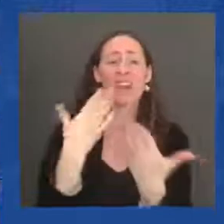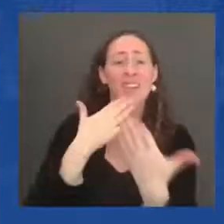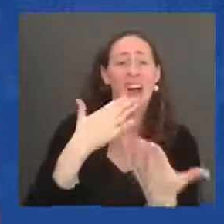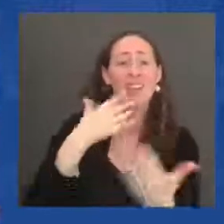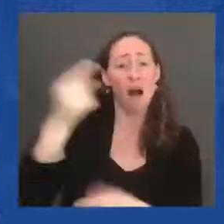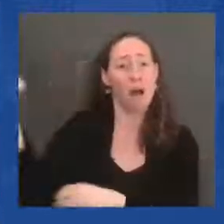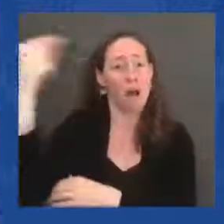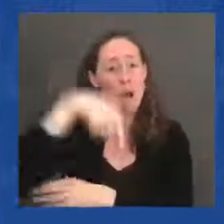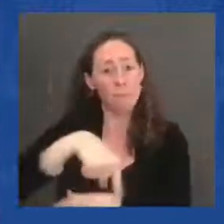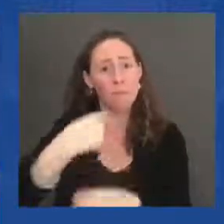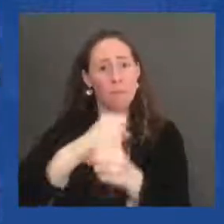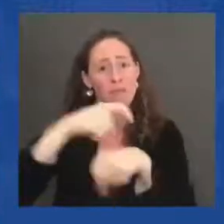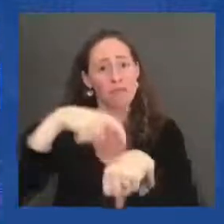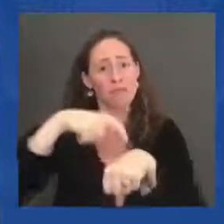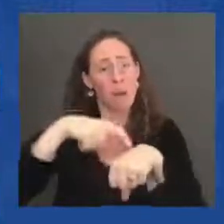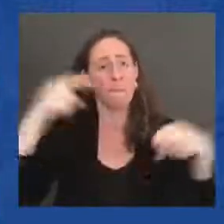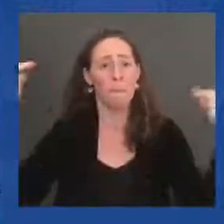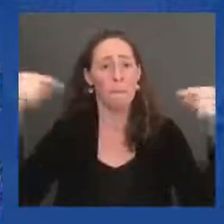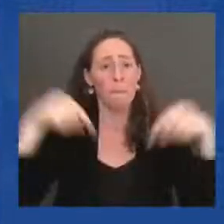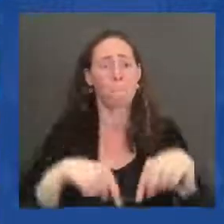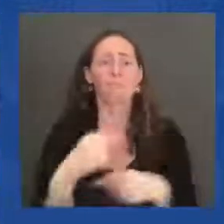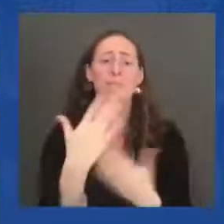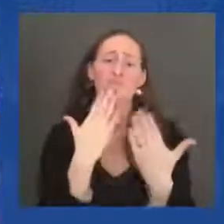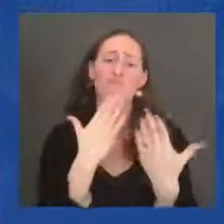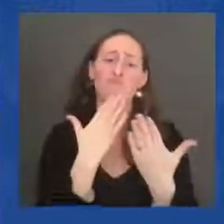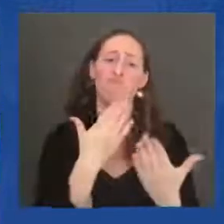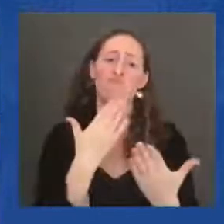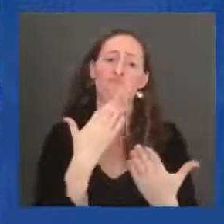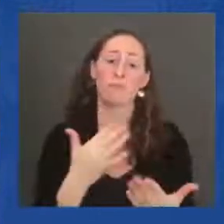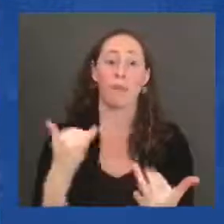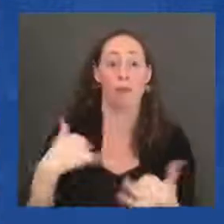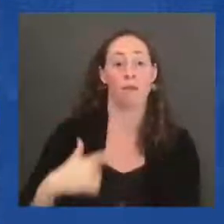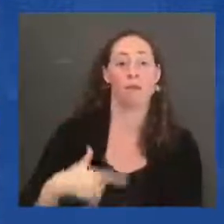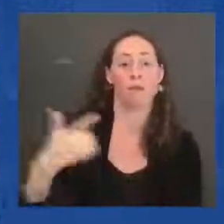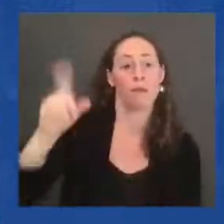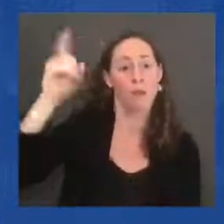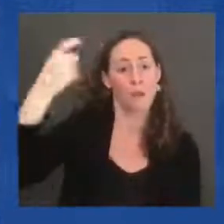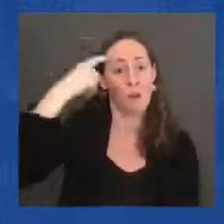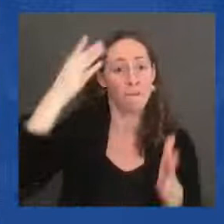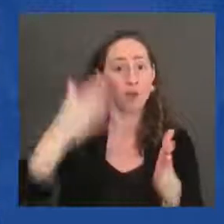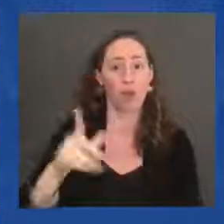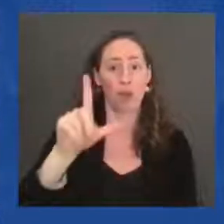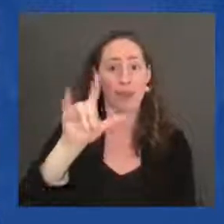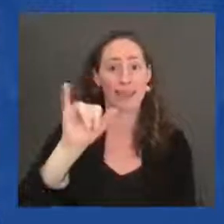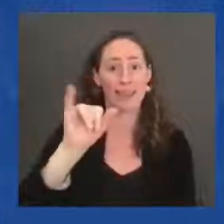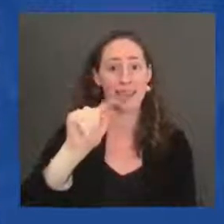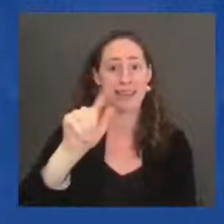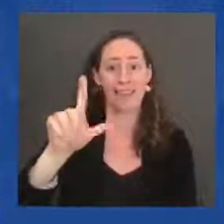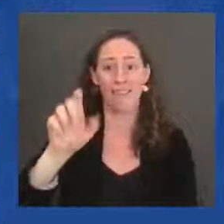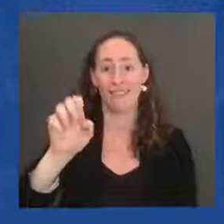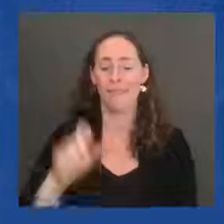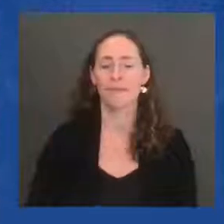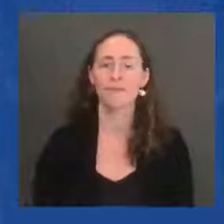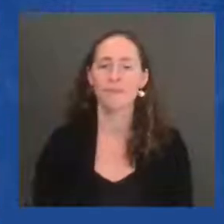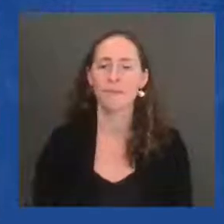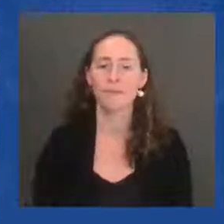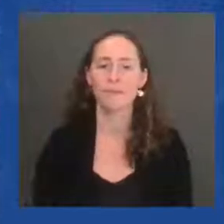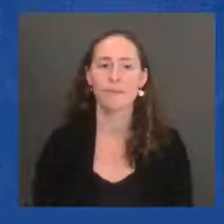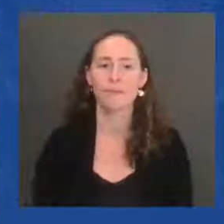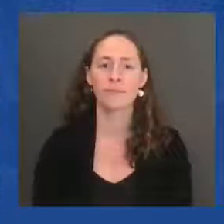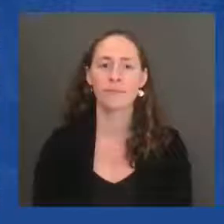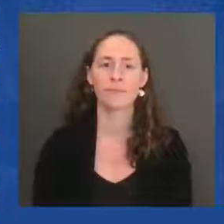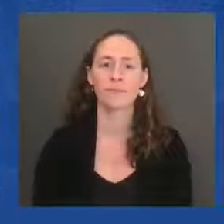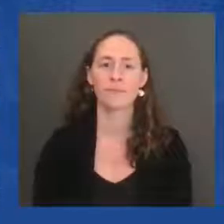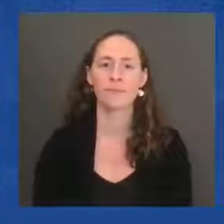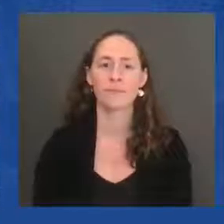Idaho. Thank you, Grant, Mr. President. Thank you for being here. Grant really put his arms around the all hands on